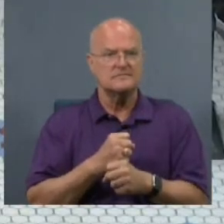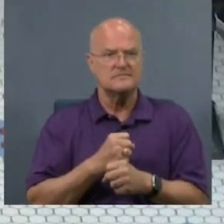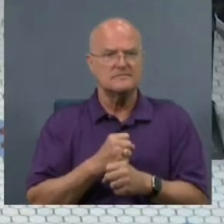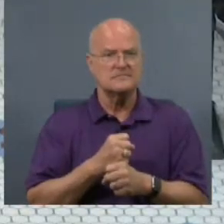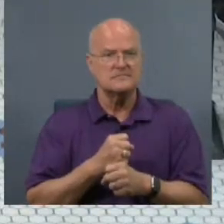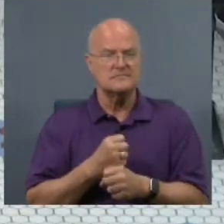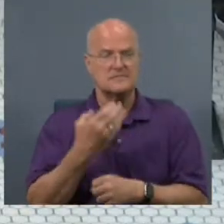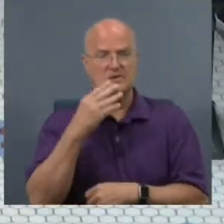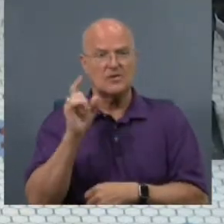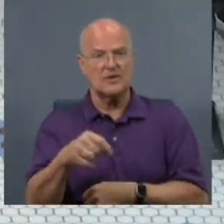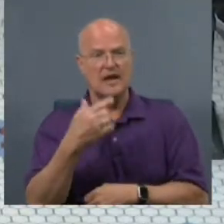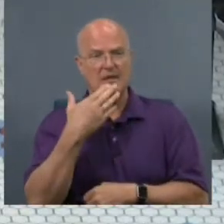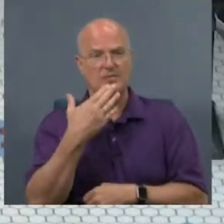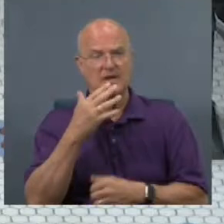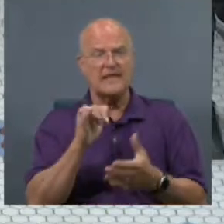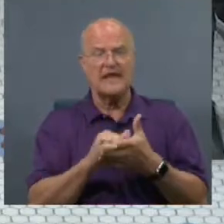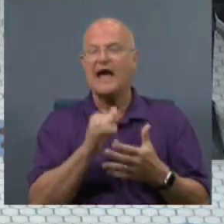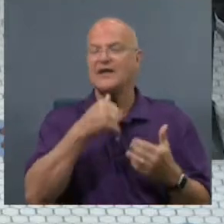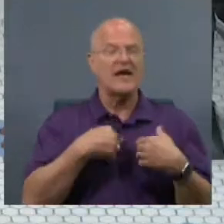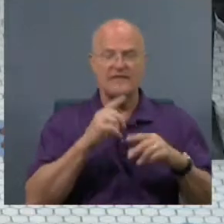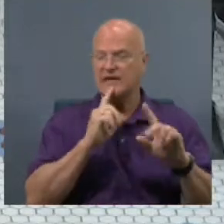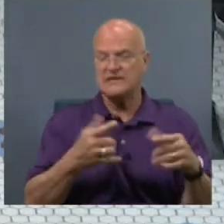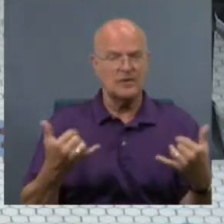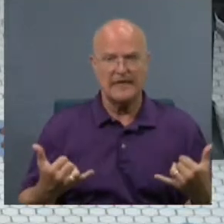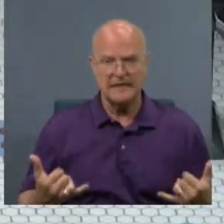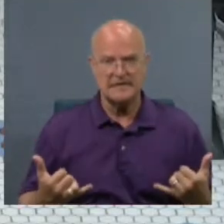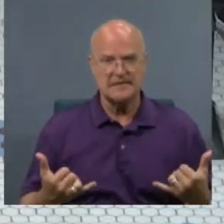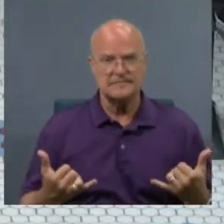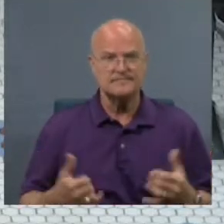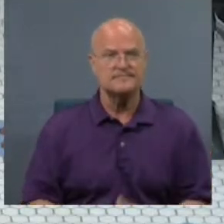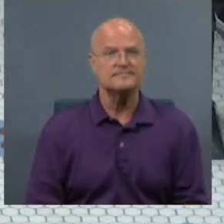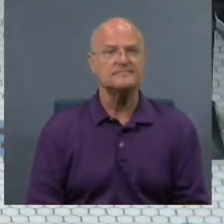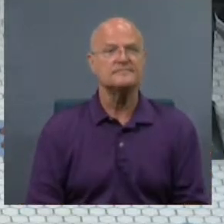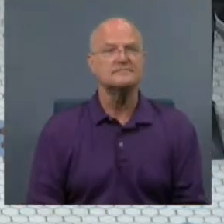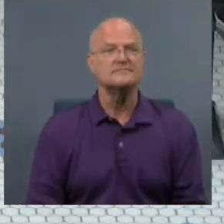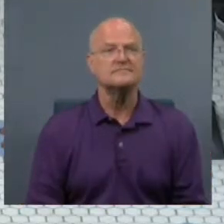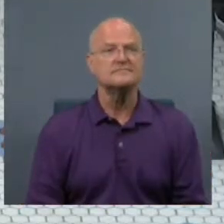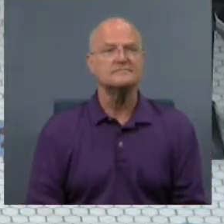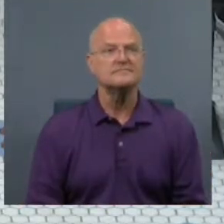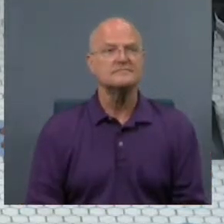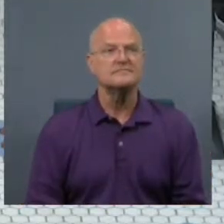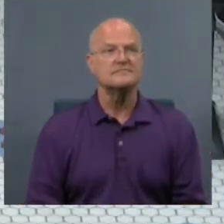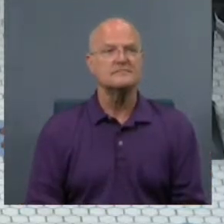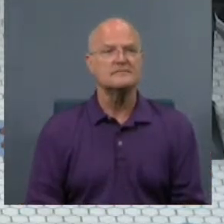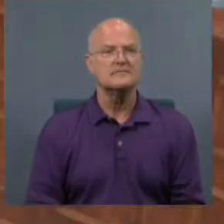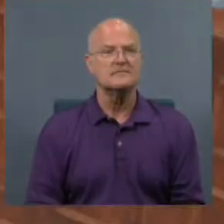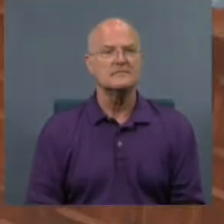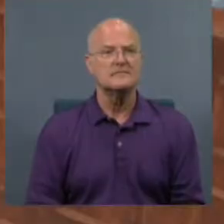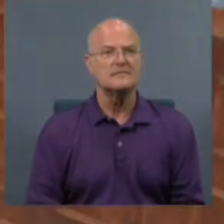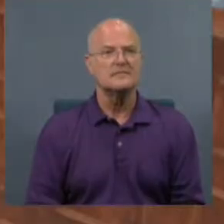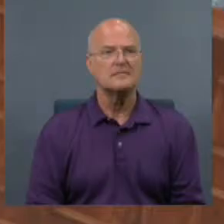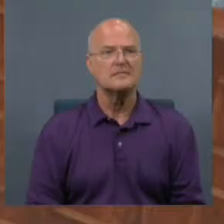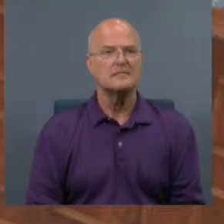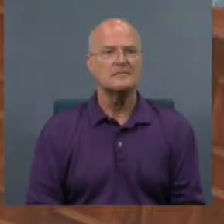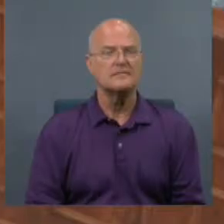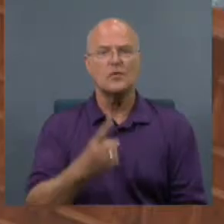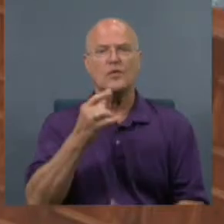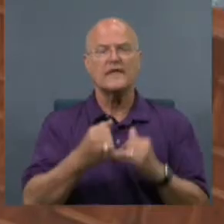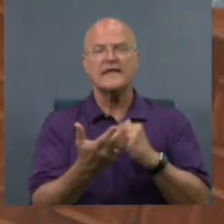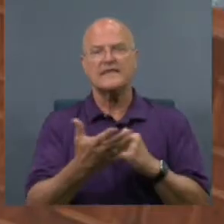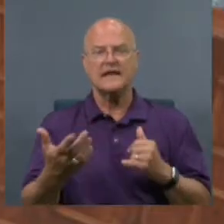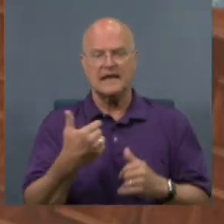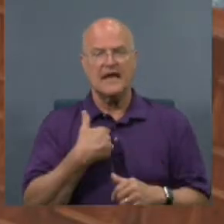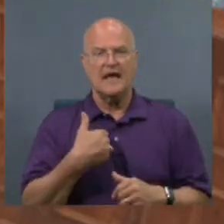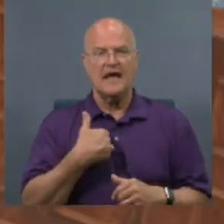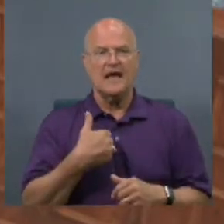That's a good question, and I appreciate that. I don't have an answer at this time, but. And I just, Yes, sir. no, go ahead. And then one last thing,